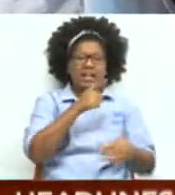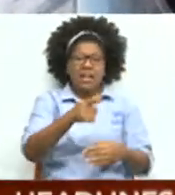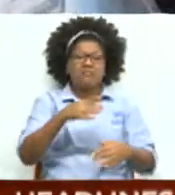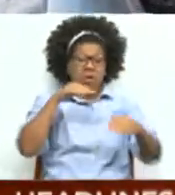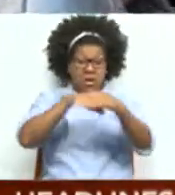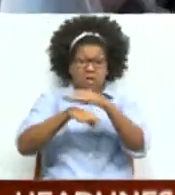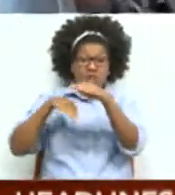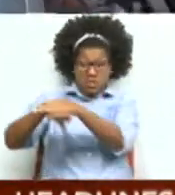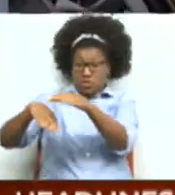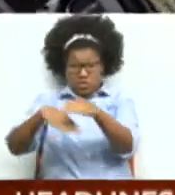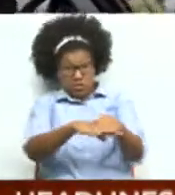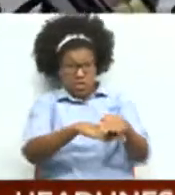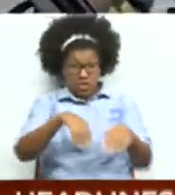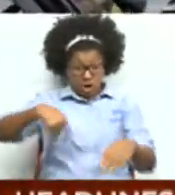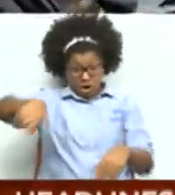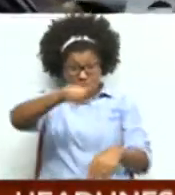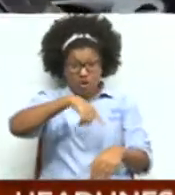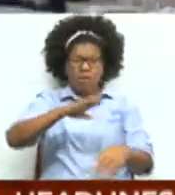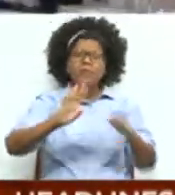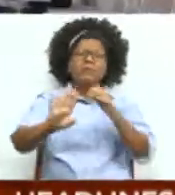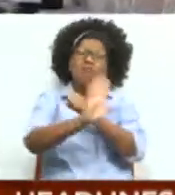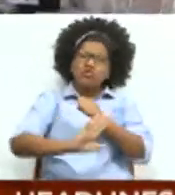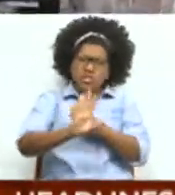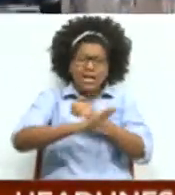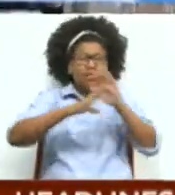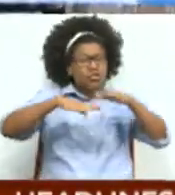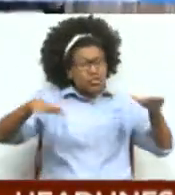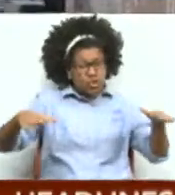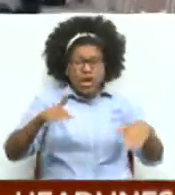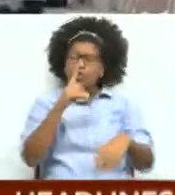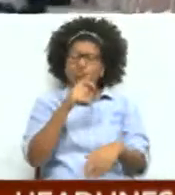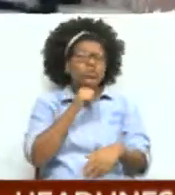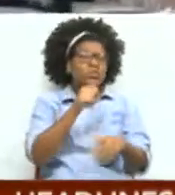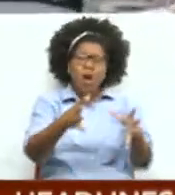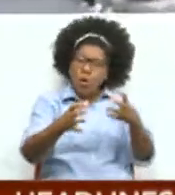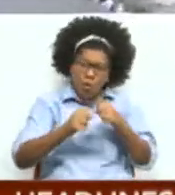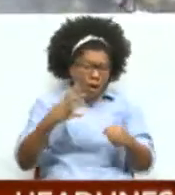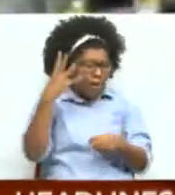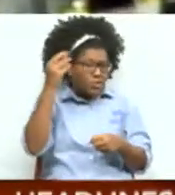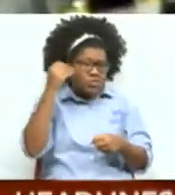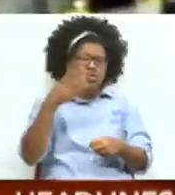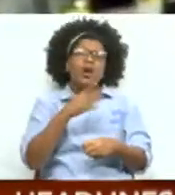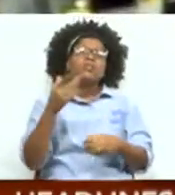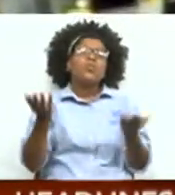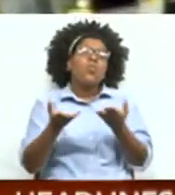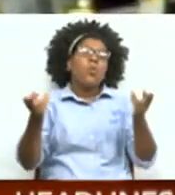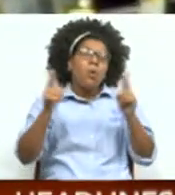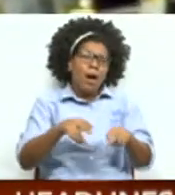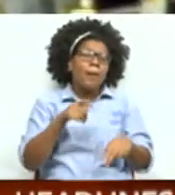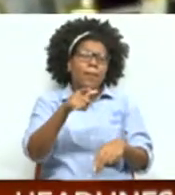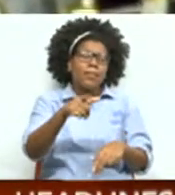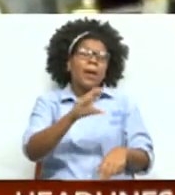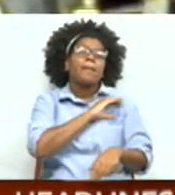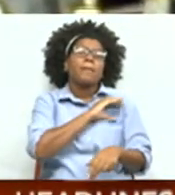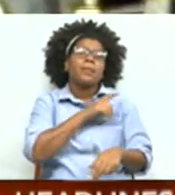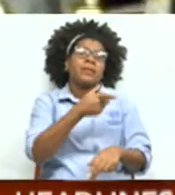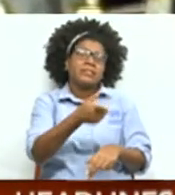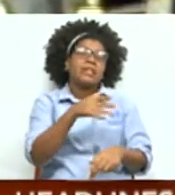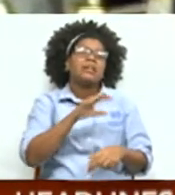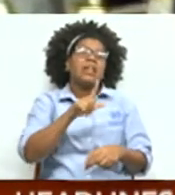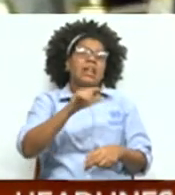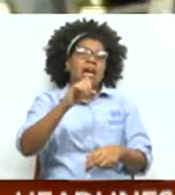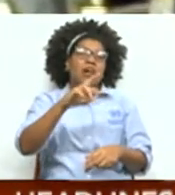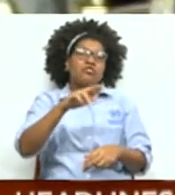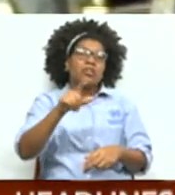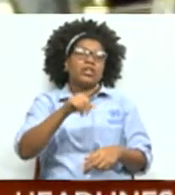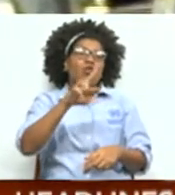the children, who they do not want to face the same fate as Police Sergeant Larry Phillip, Rudolph James, Pete